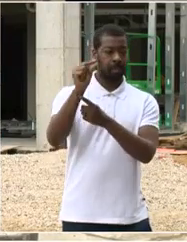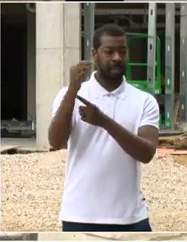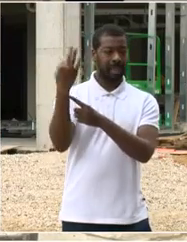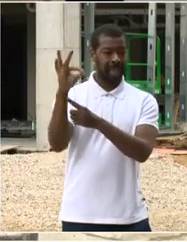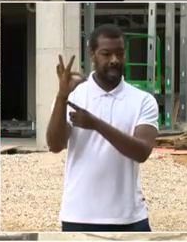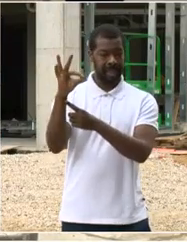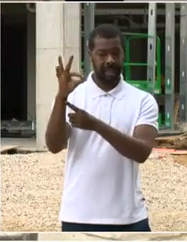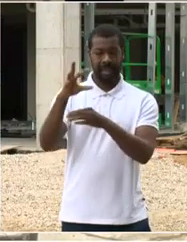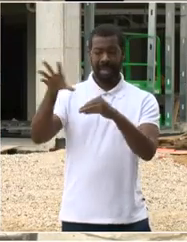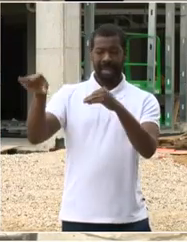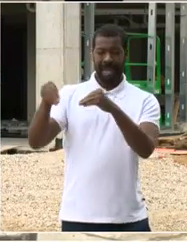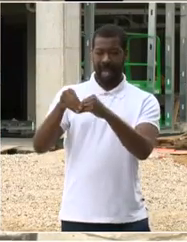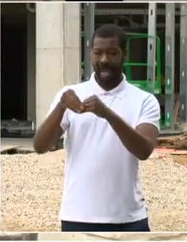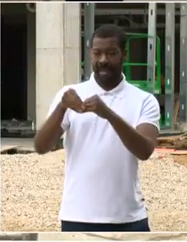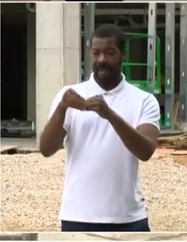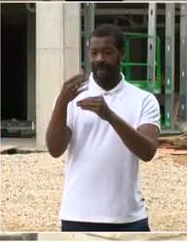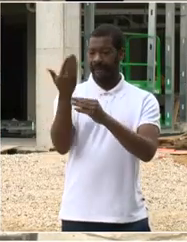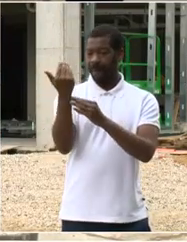we've added